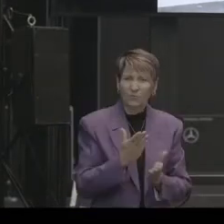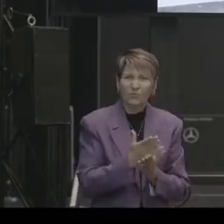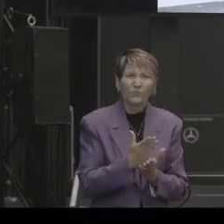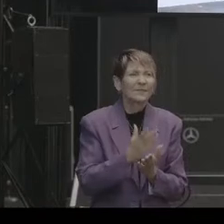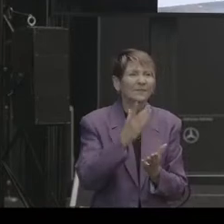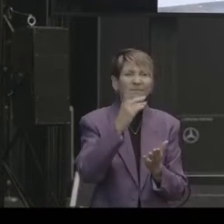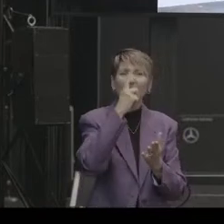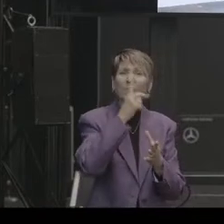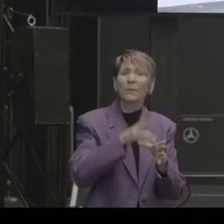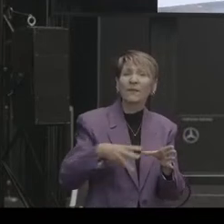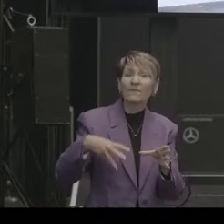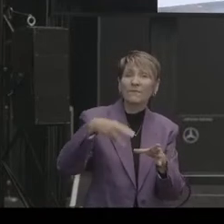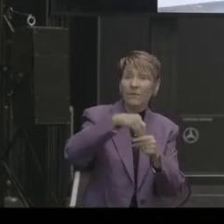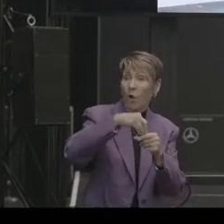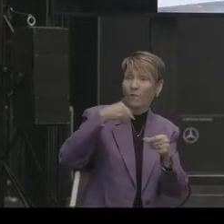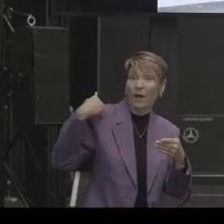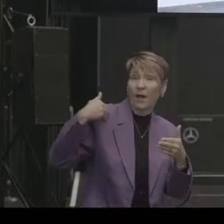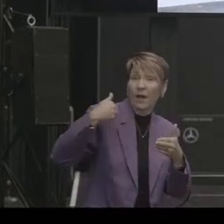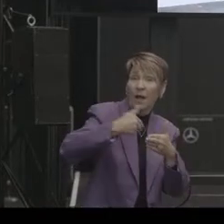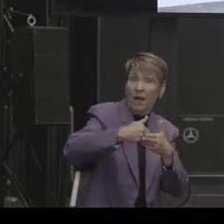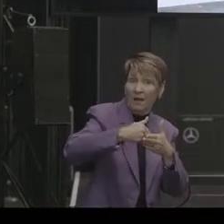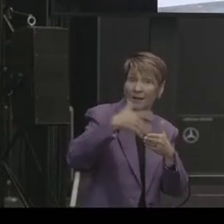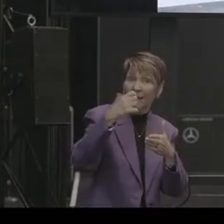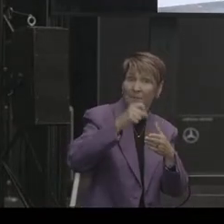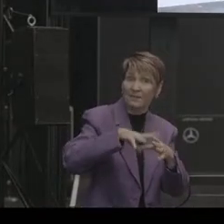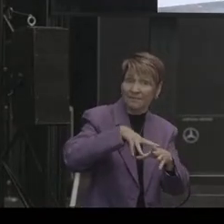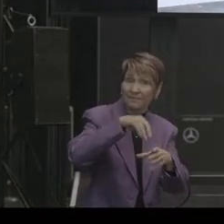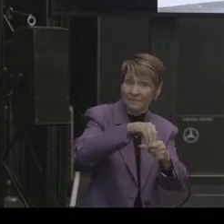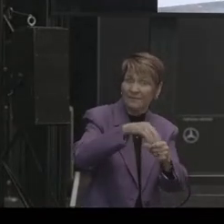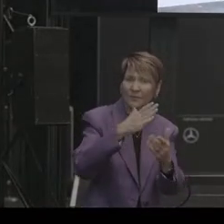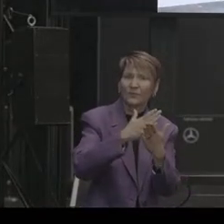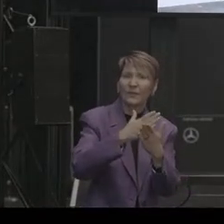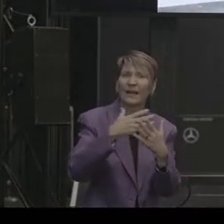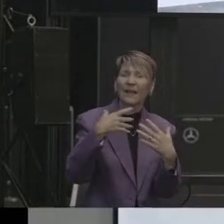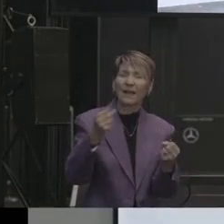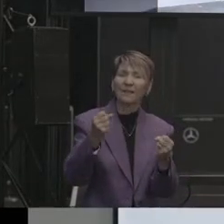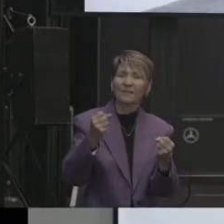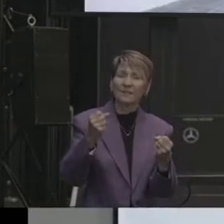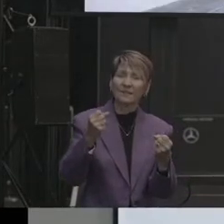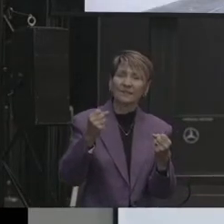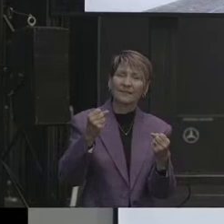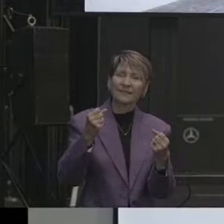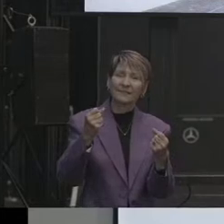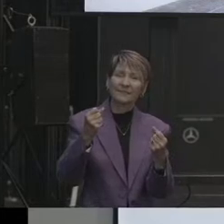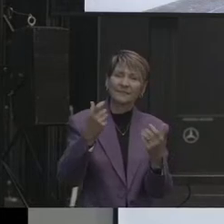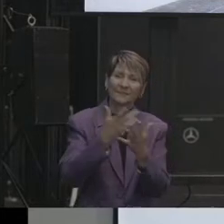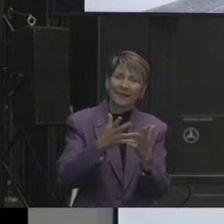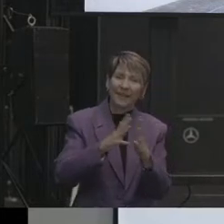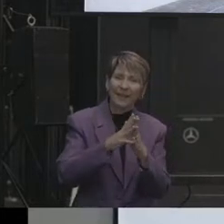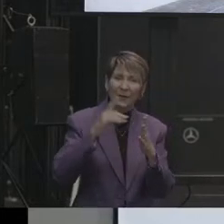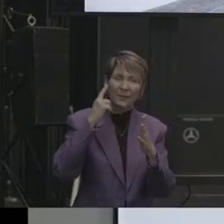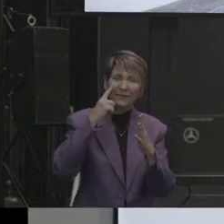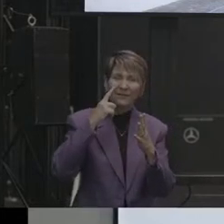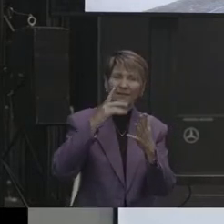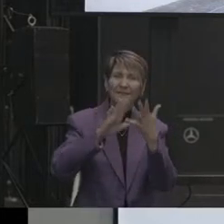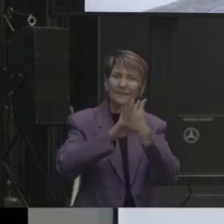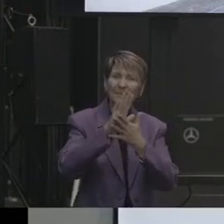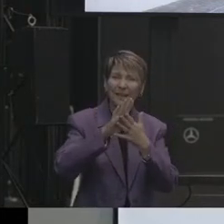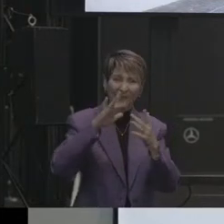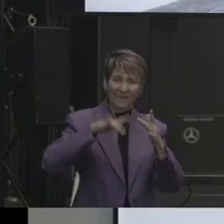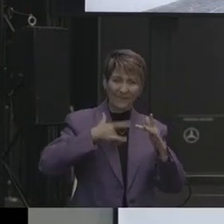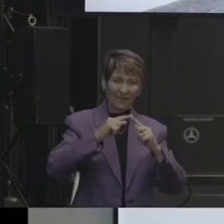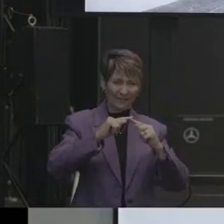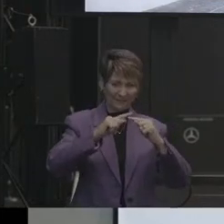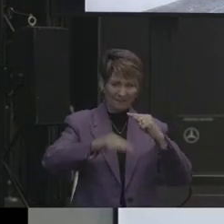been part of it. So it's been a collective way. It's like a full circle moment. This